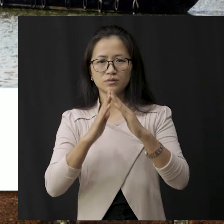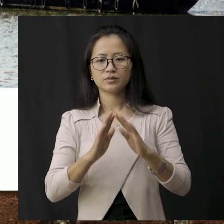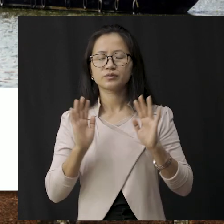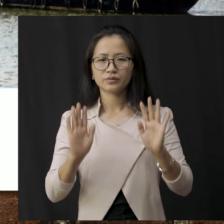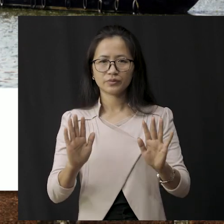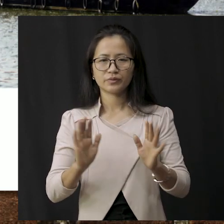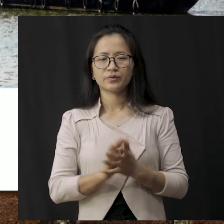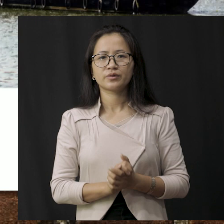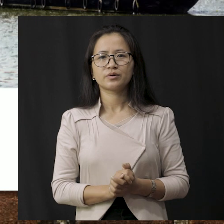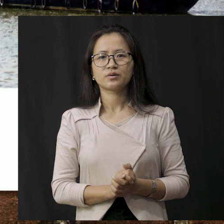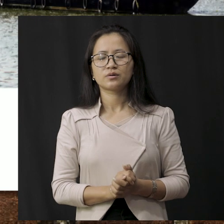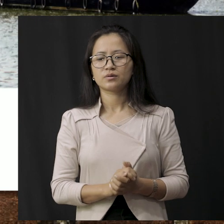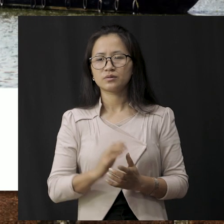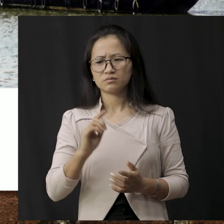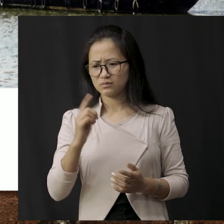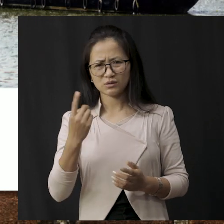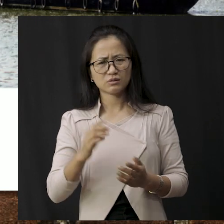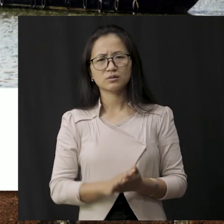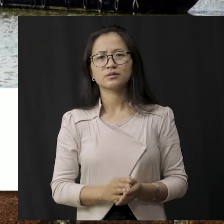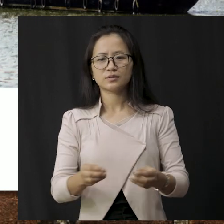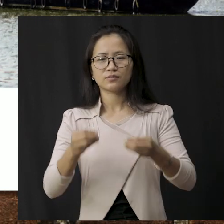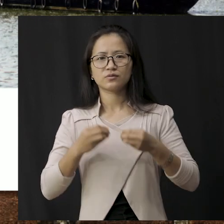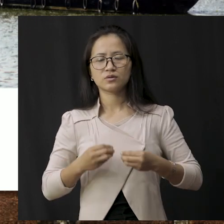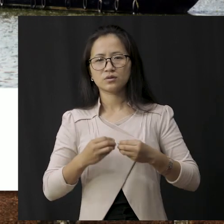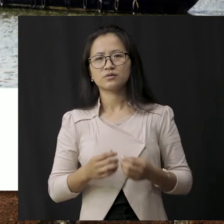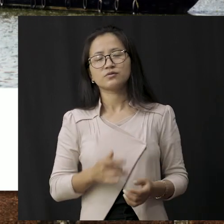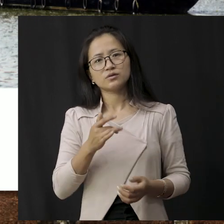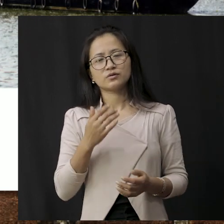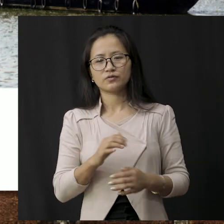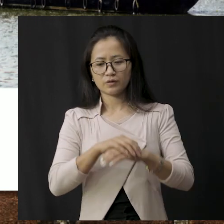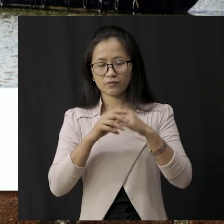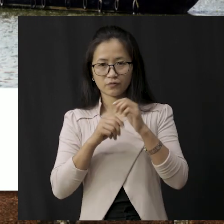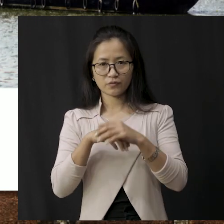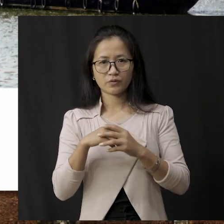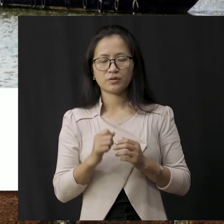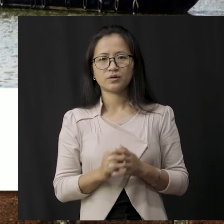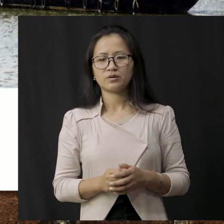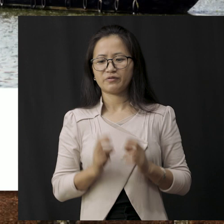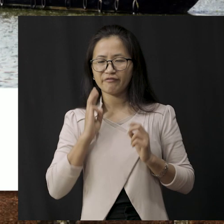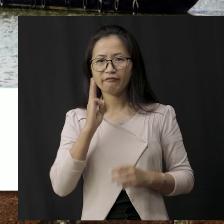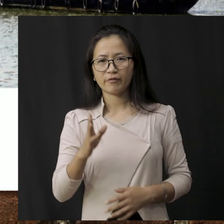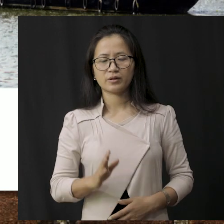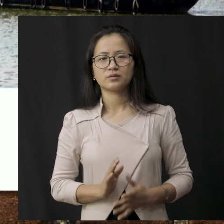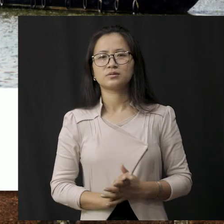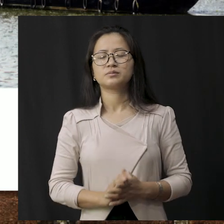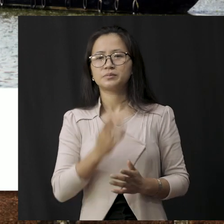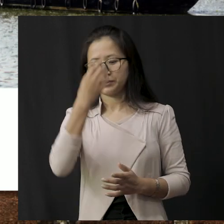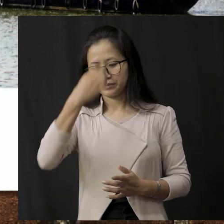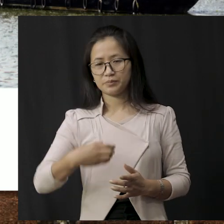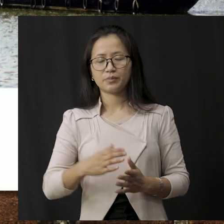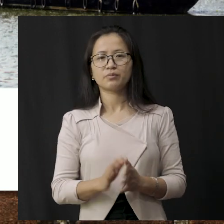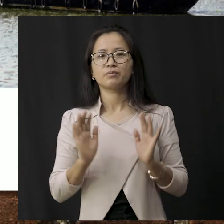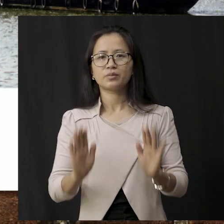that house, it not only gives us that feeling of comfort, the feeling of well-being, but